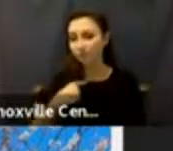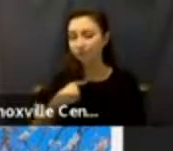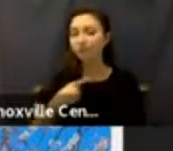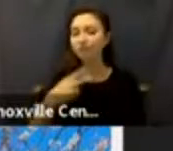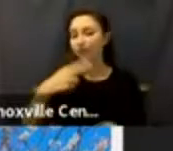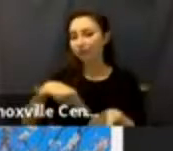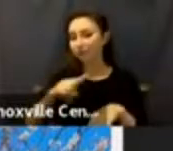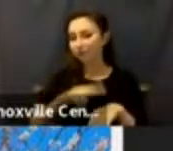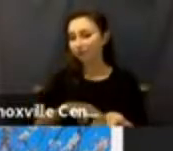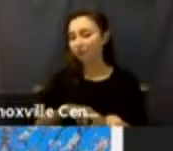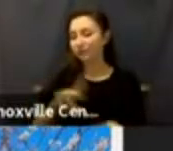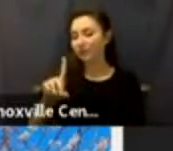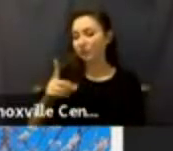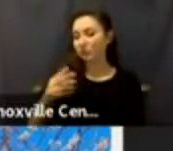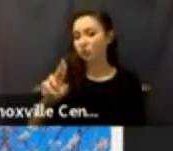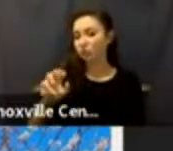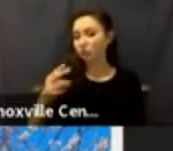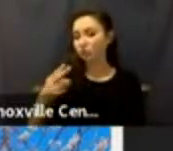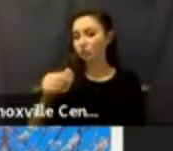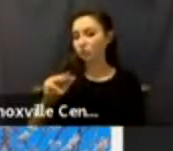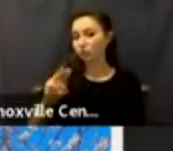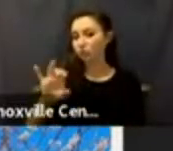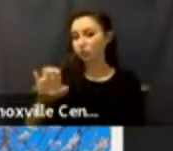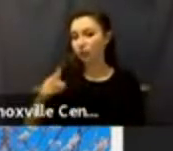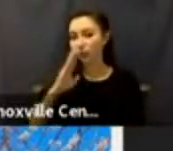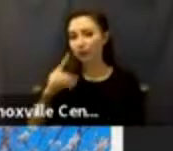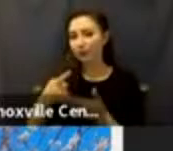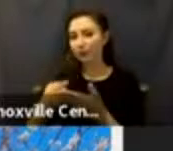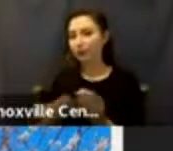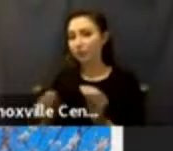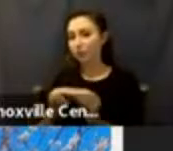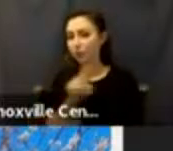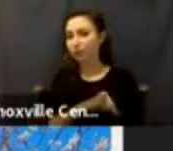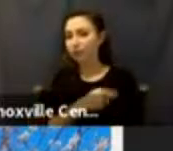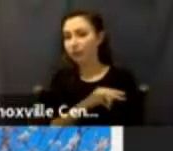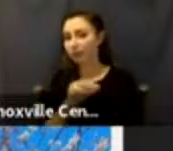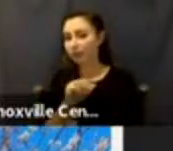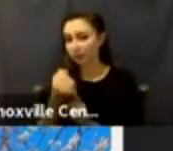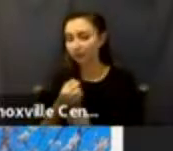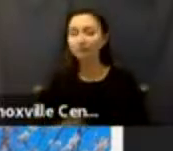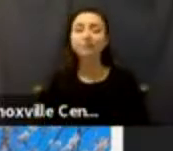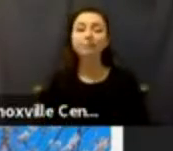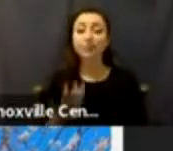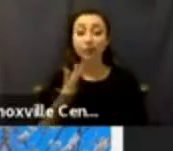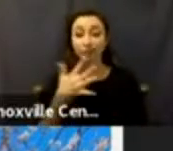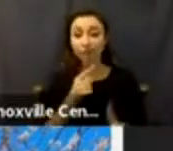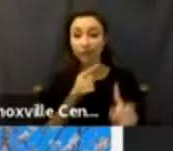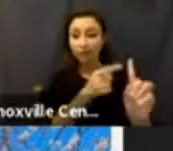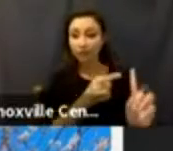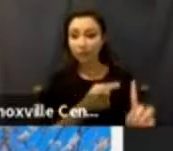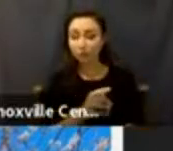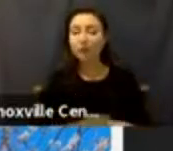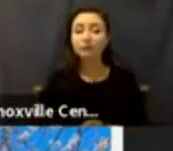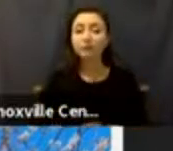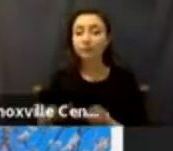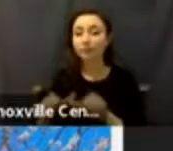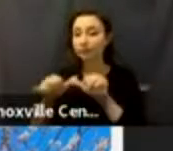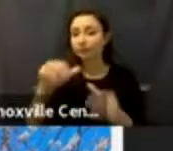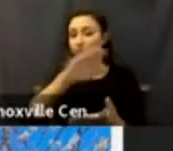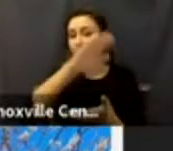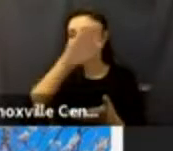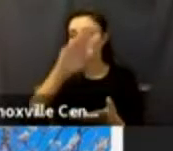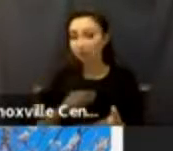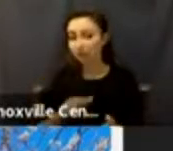Dr. Shamil will say more about the hospital situation. Fifth benchmark, sustained or decreased COVID-19 related death